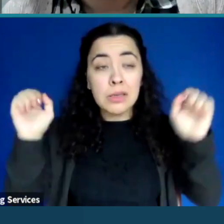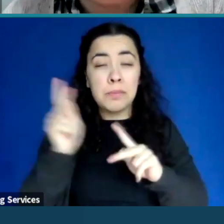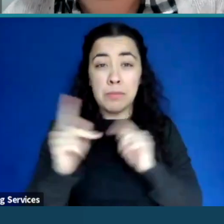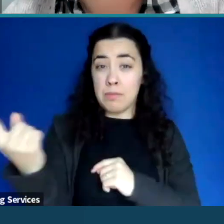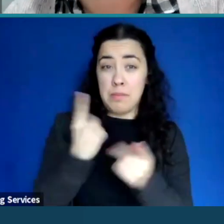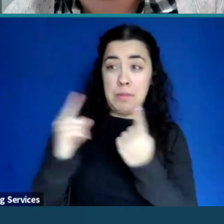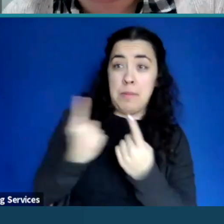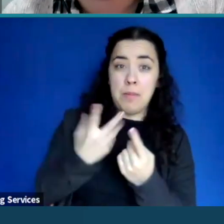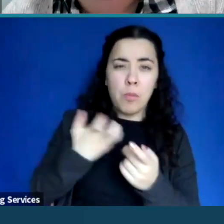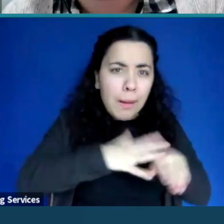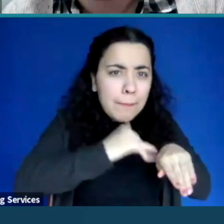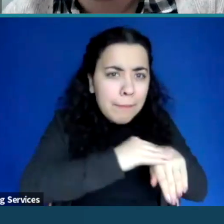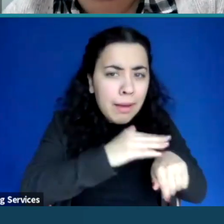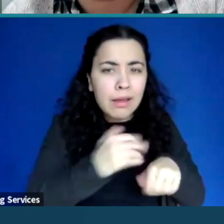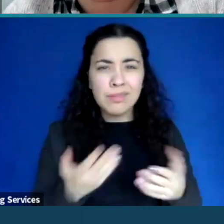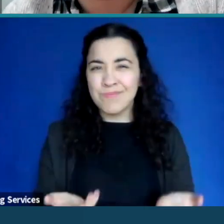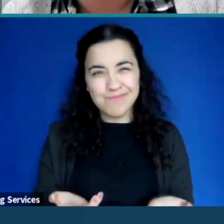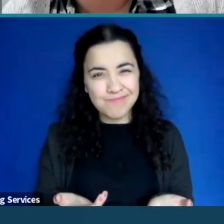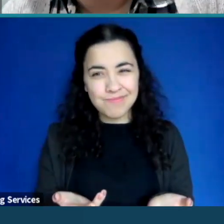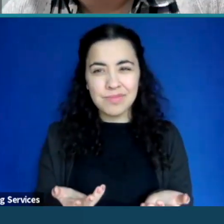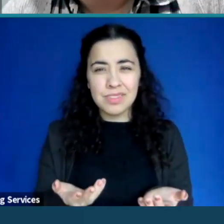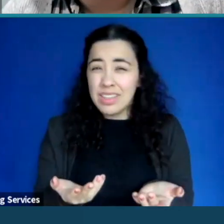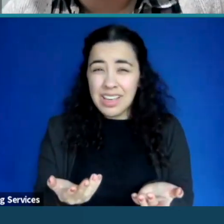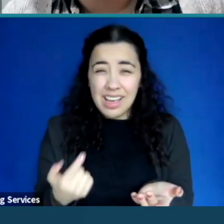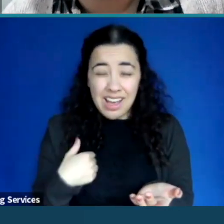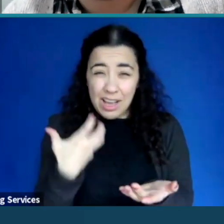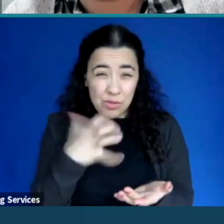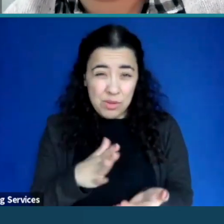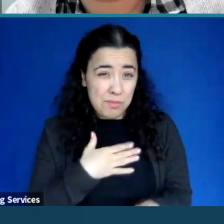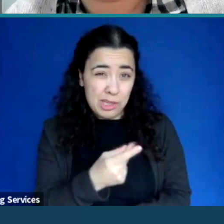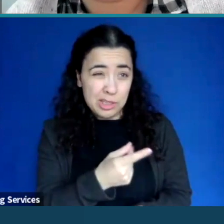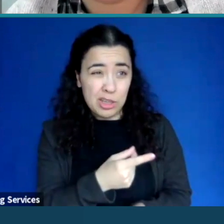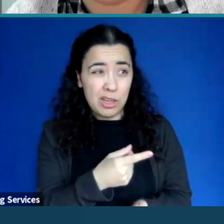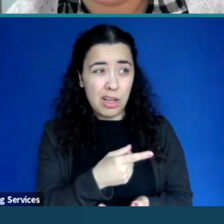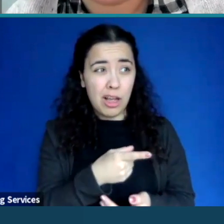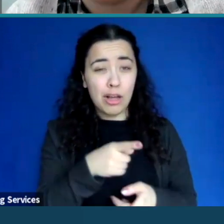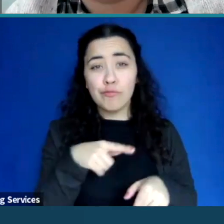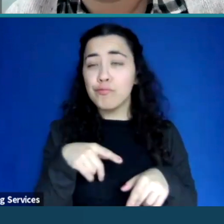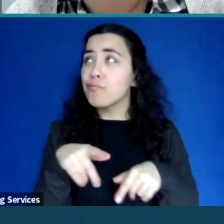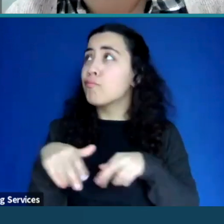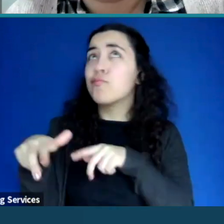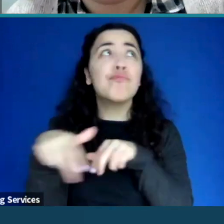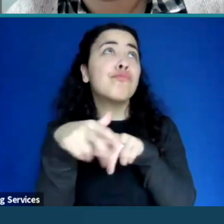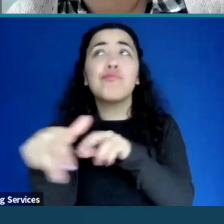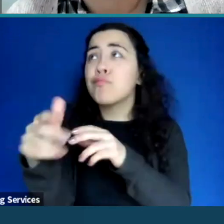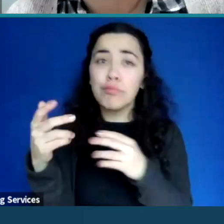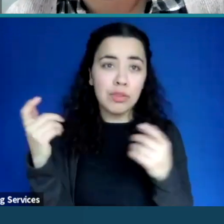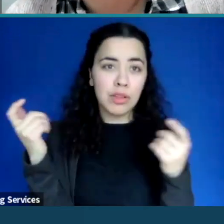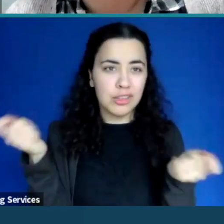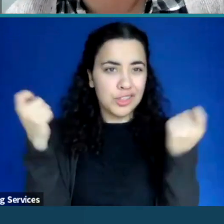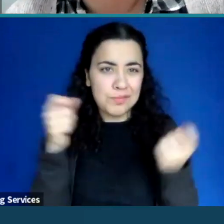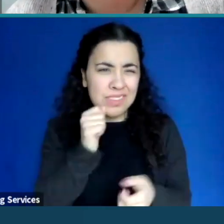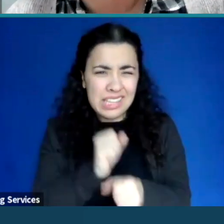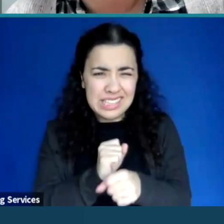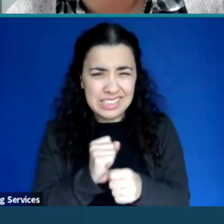him, but you know, I don't want him walking around the gym. It's not safe for him. And